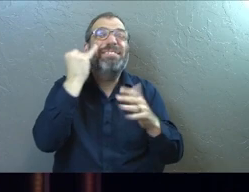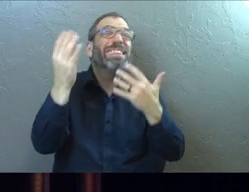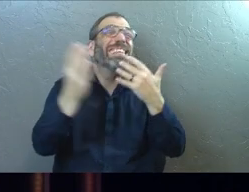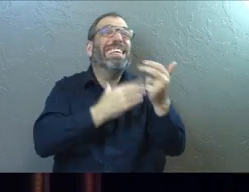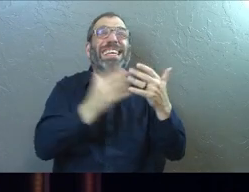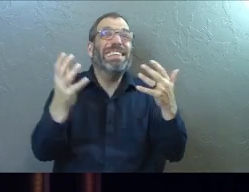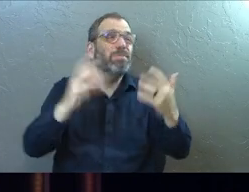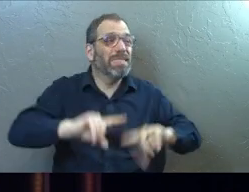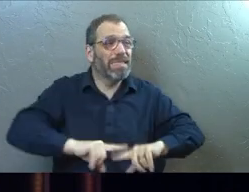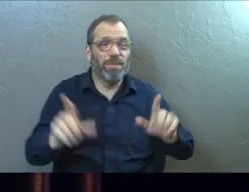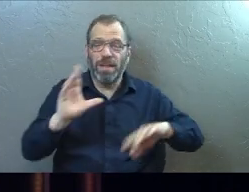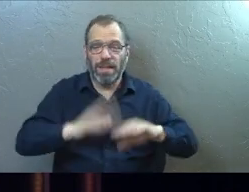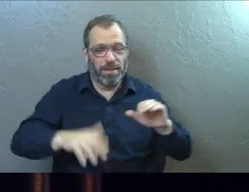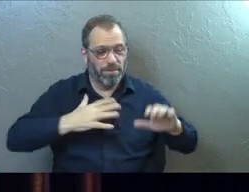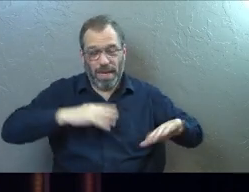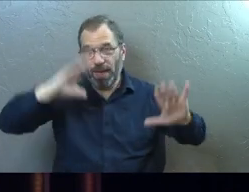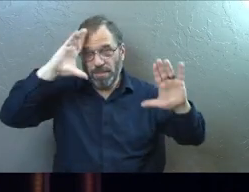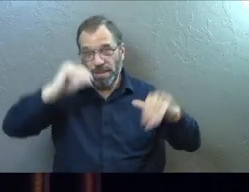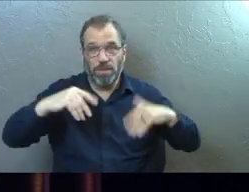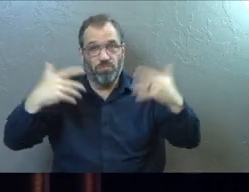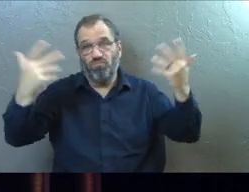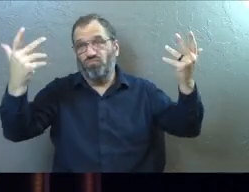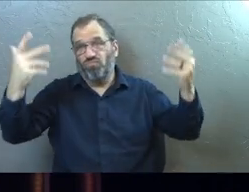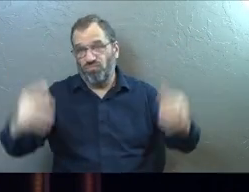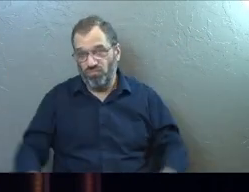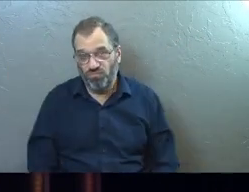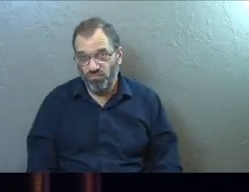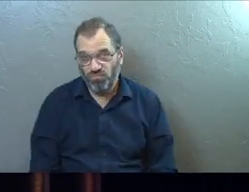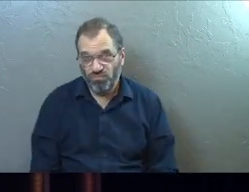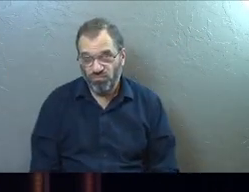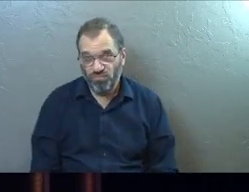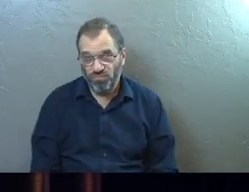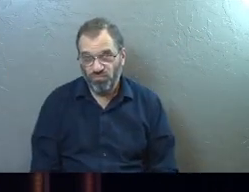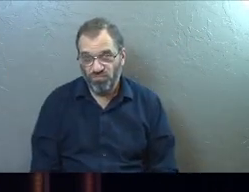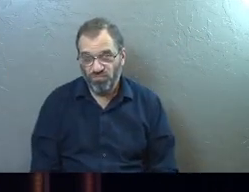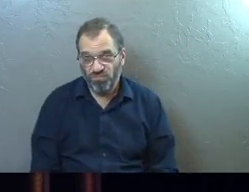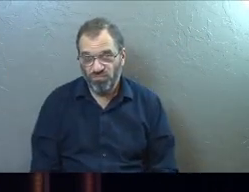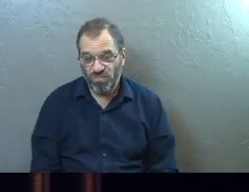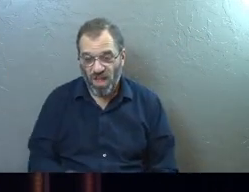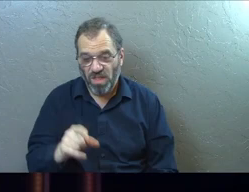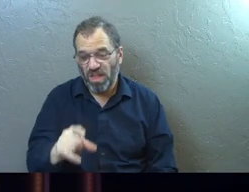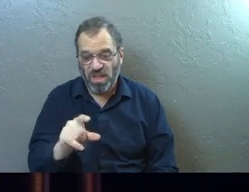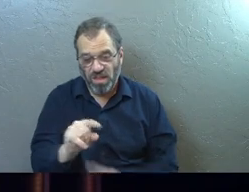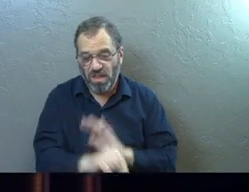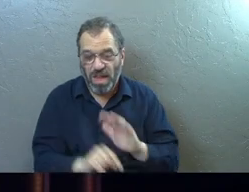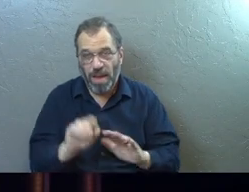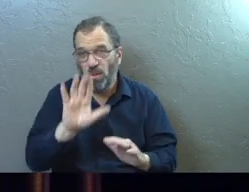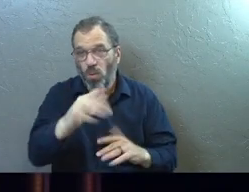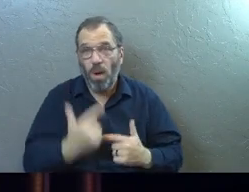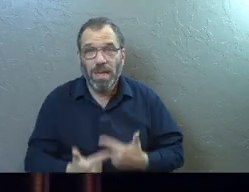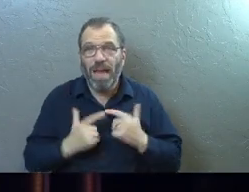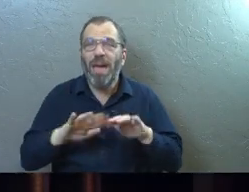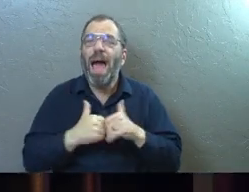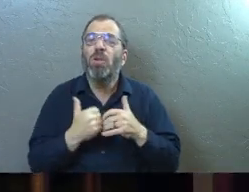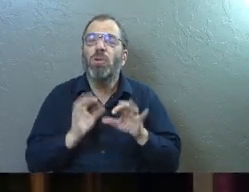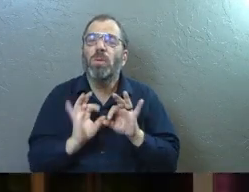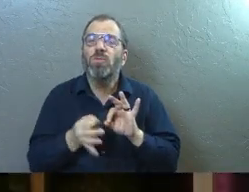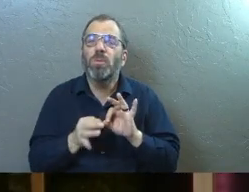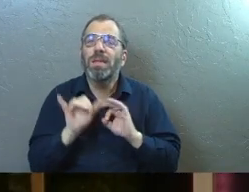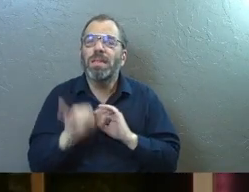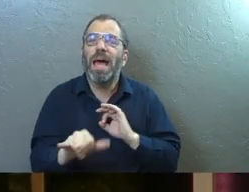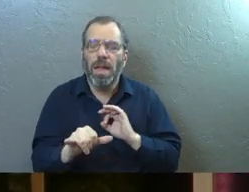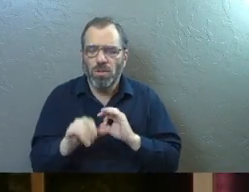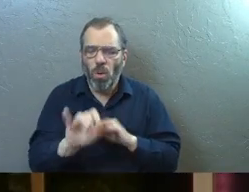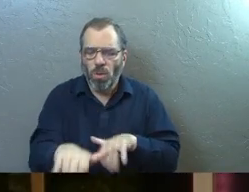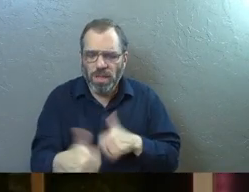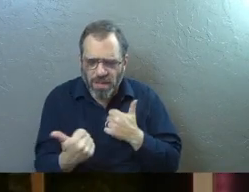is different from what I thought. Amen. How do you interpret those moments in your life? And I think it's a challenge for us